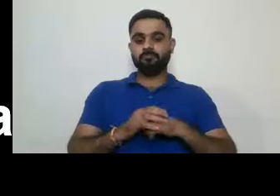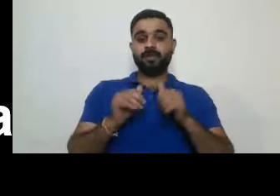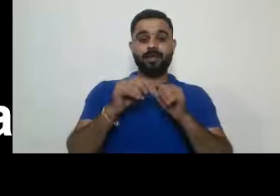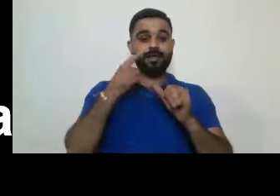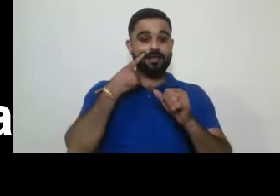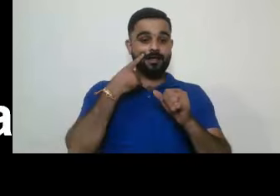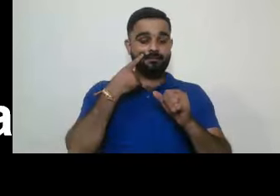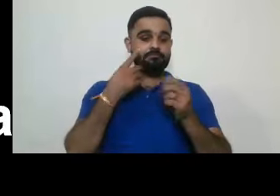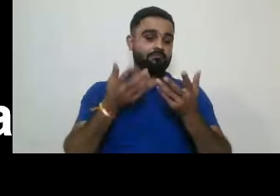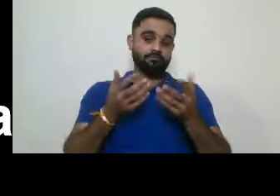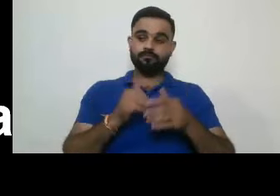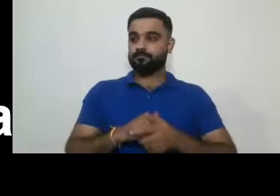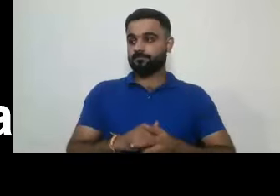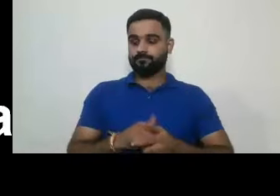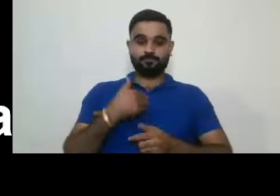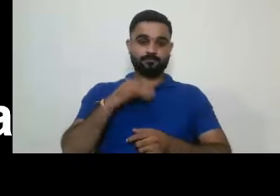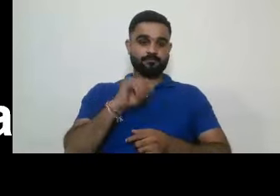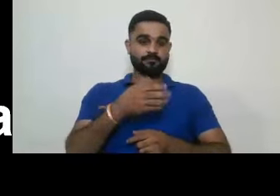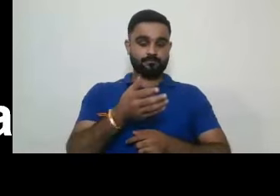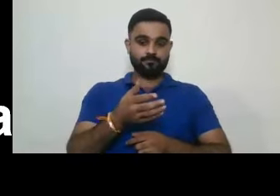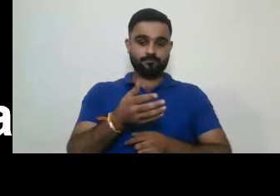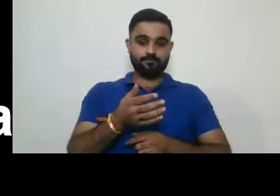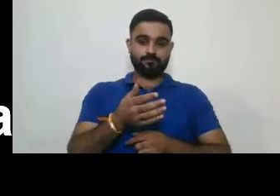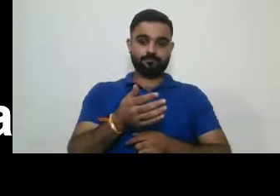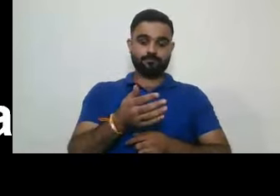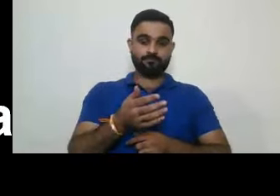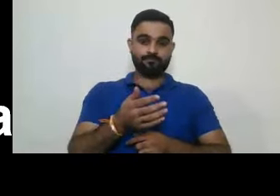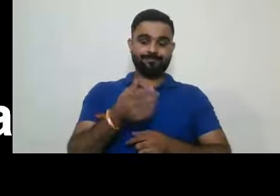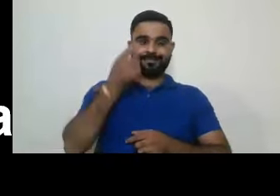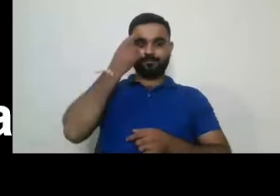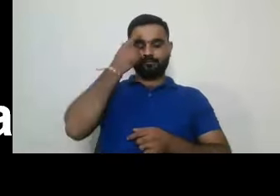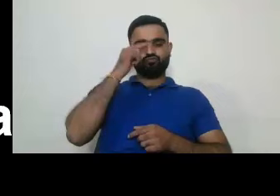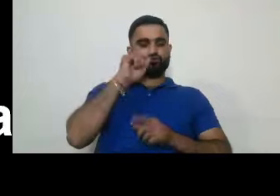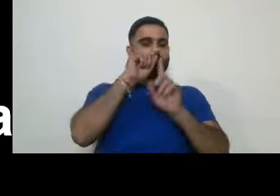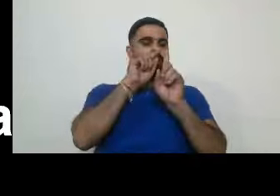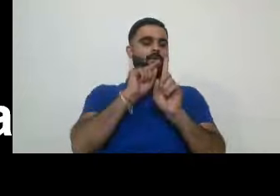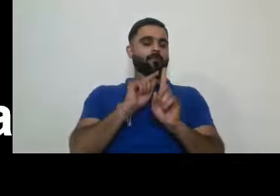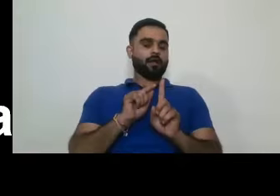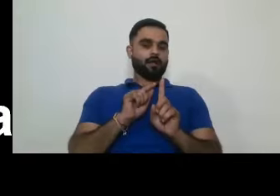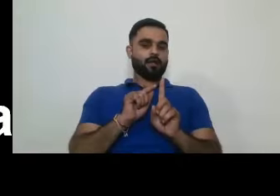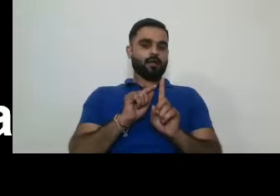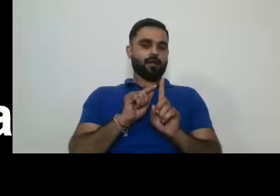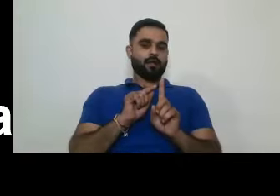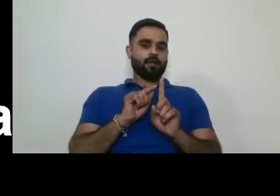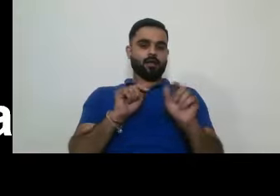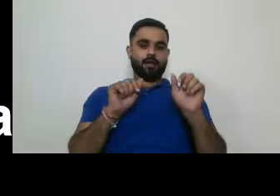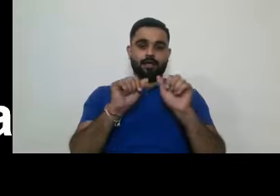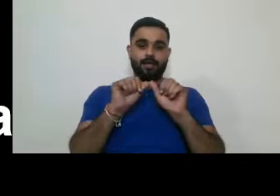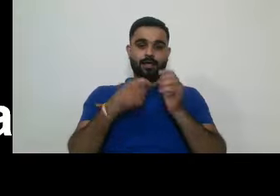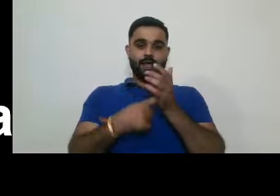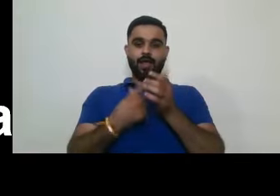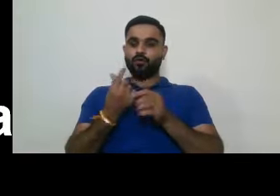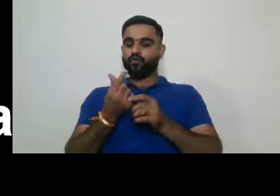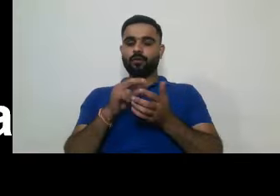And friendly. So we had, to just stick it in our head, we had coined a acronym ARU,